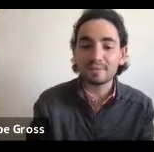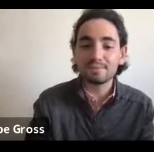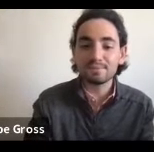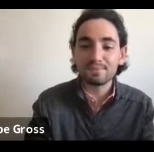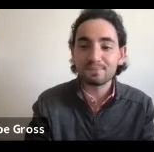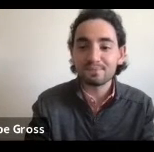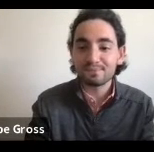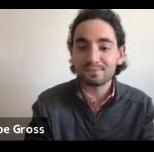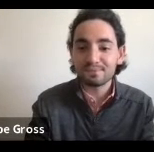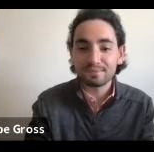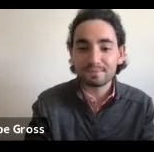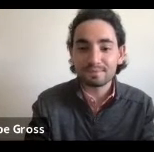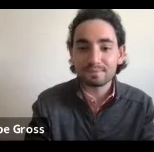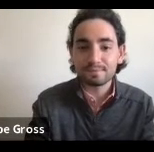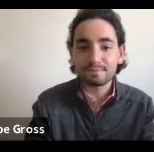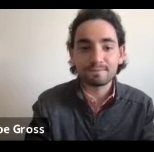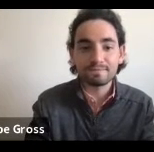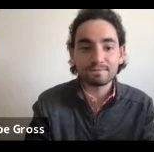he has mail.